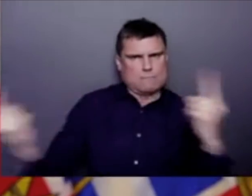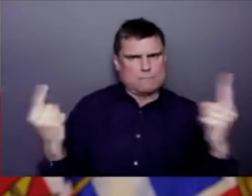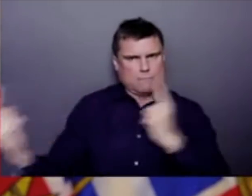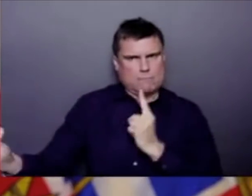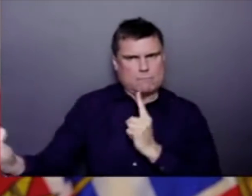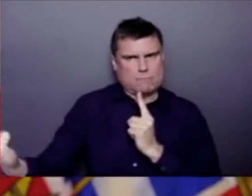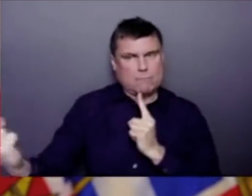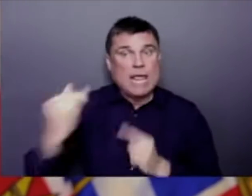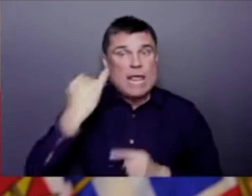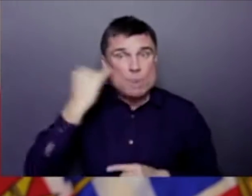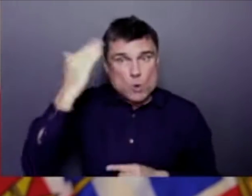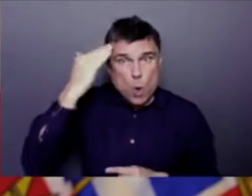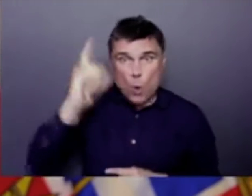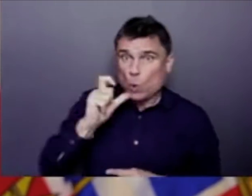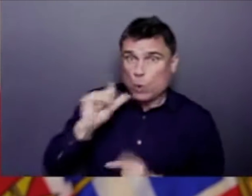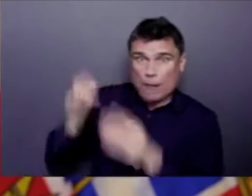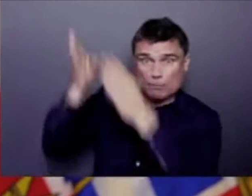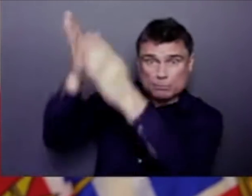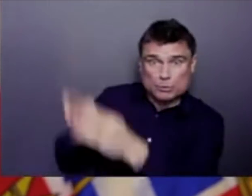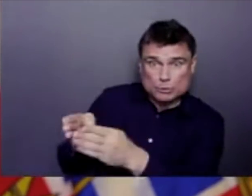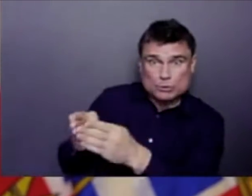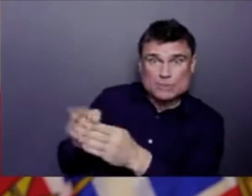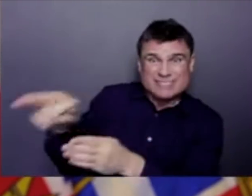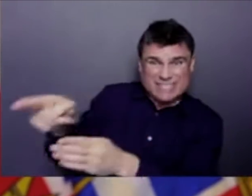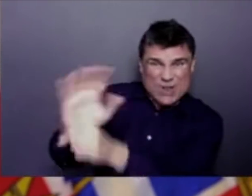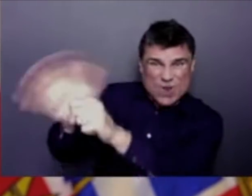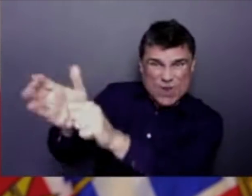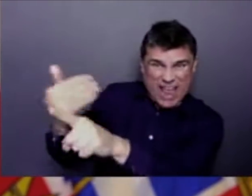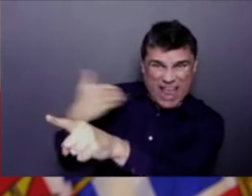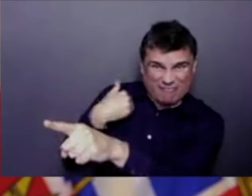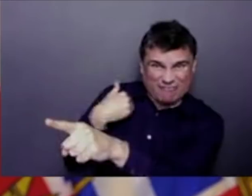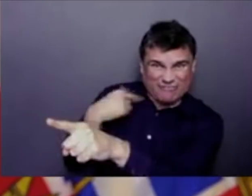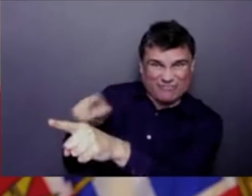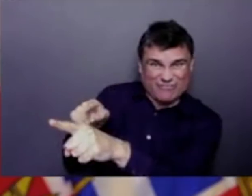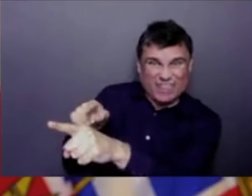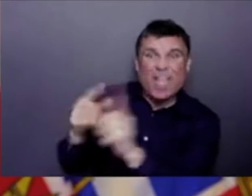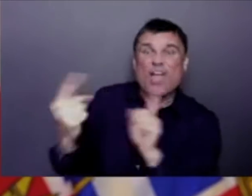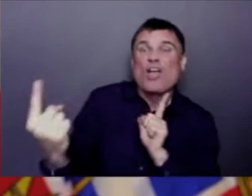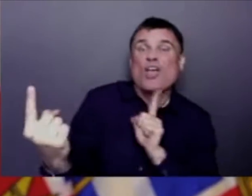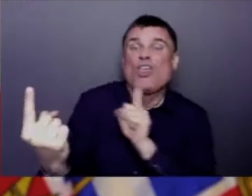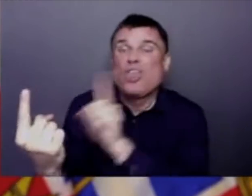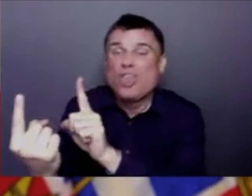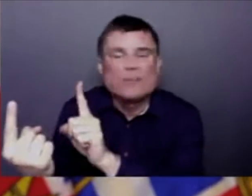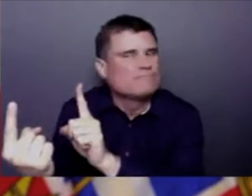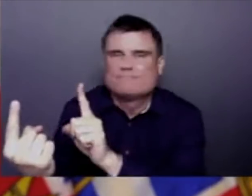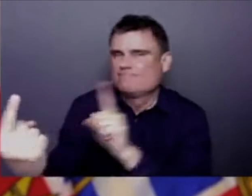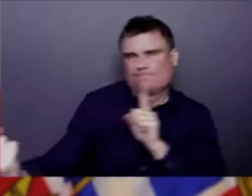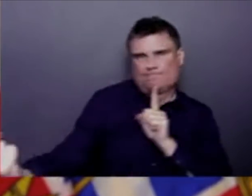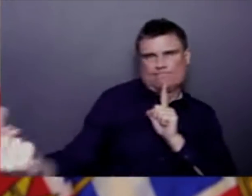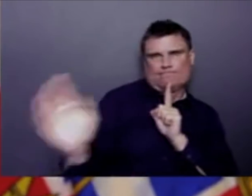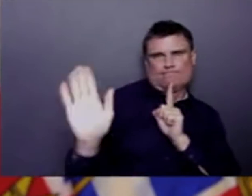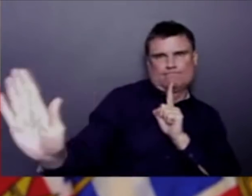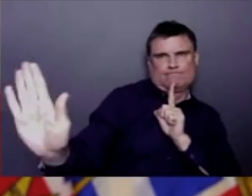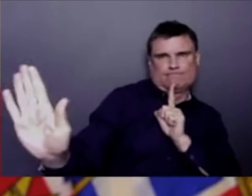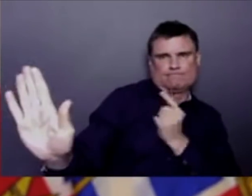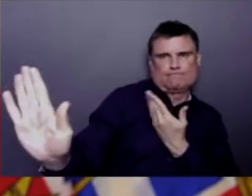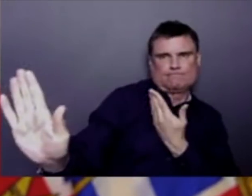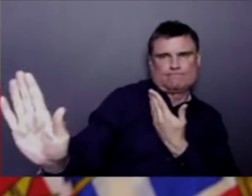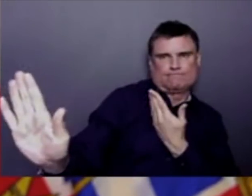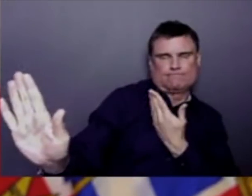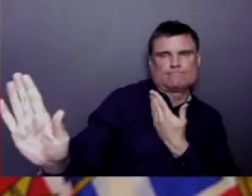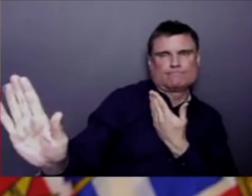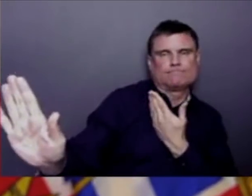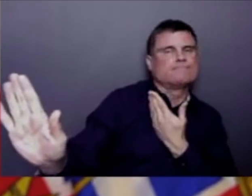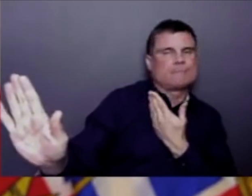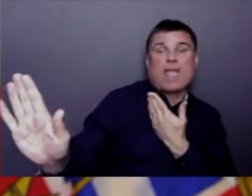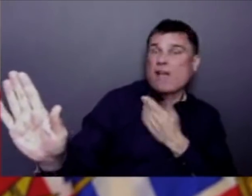distancing when we are out in public spaces, that we keep our numbers small. Right now, that's also an order that you